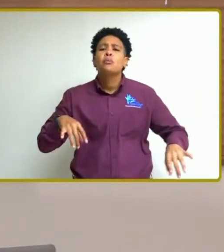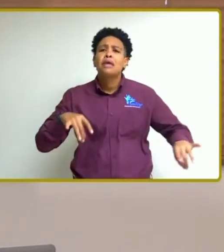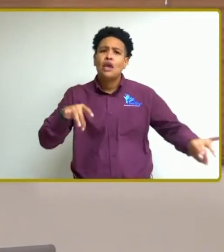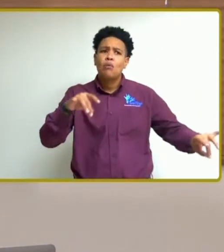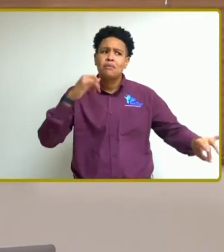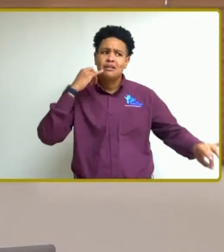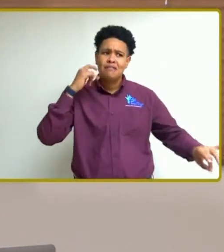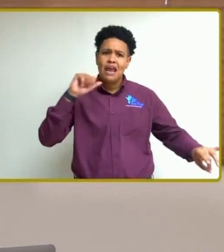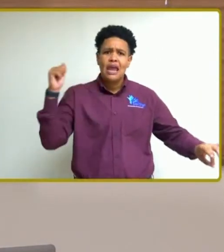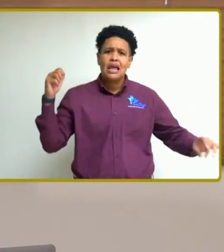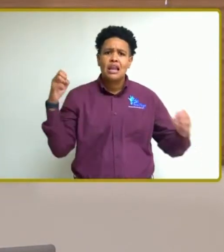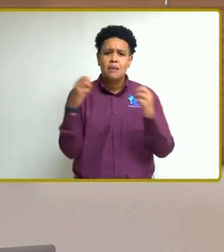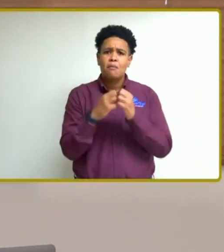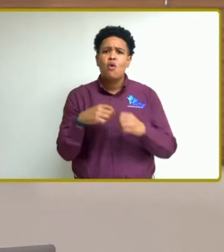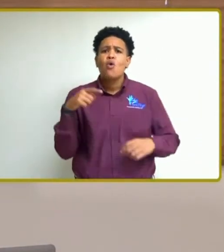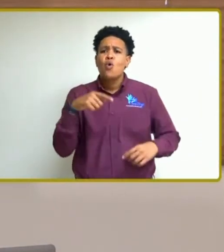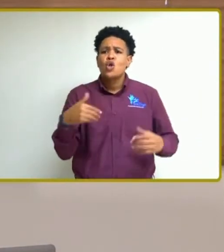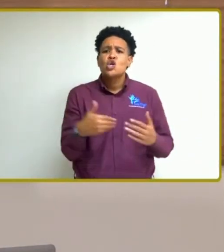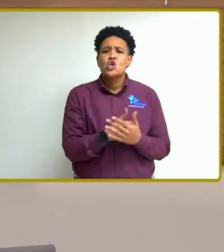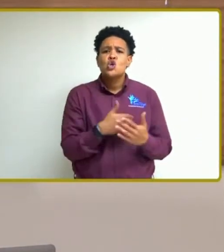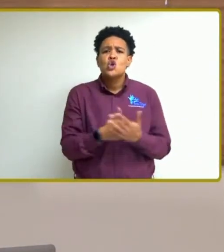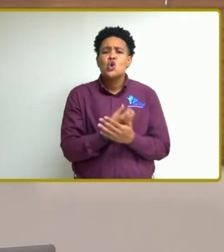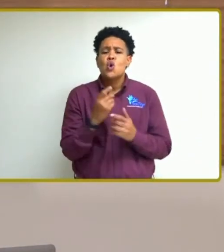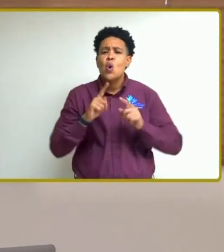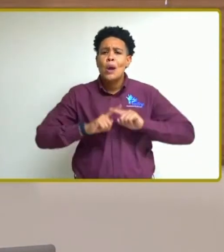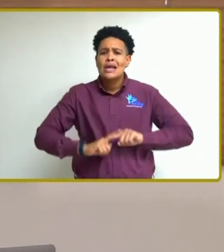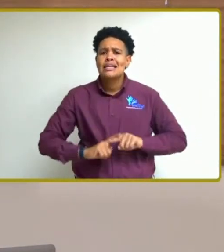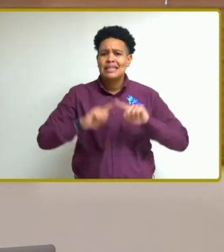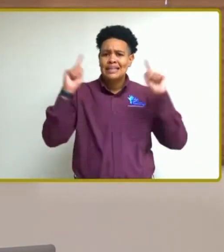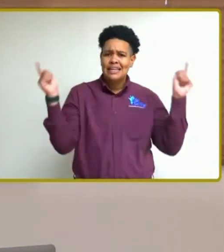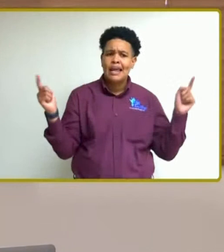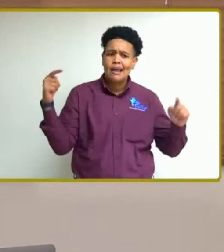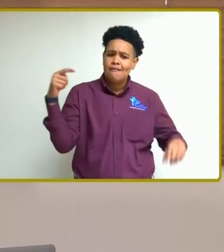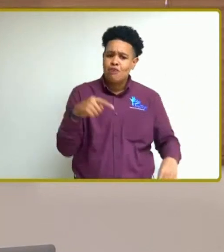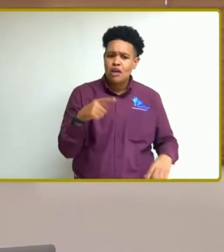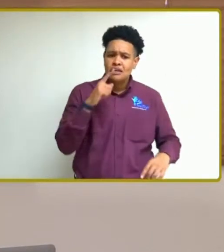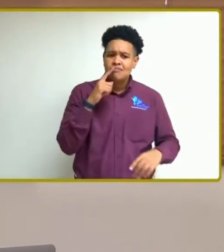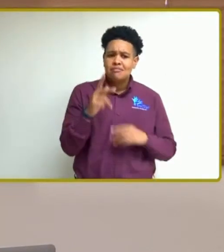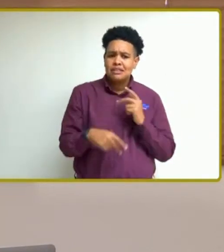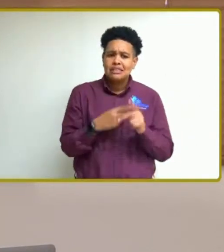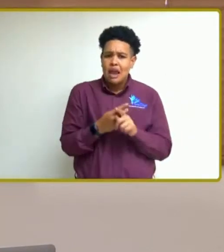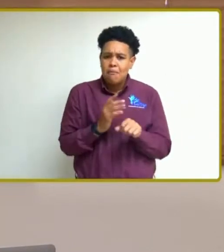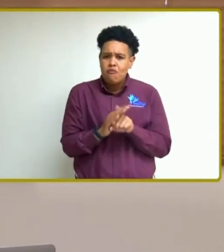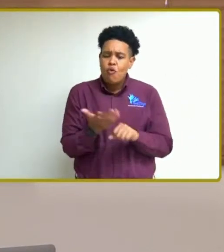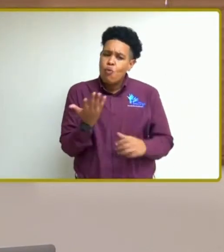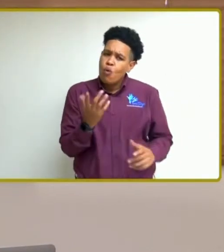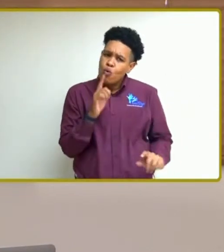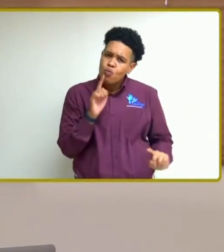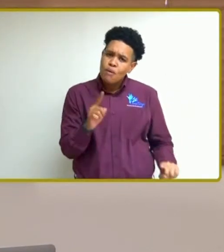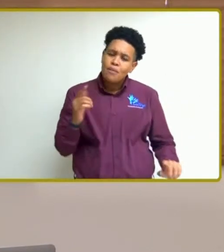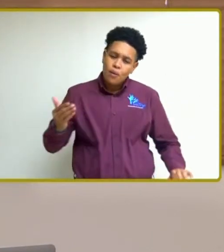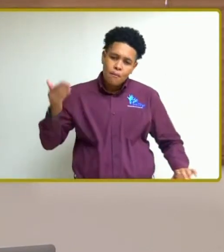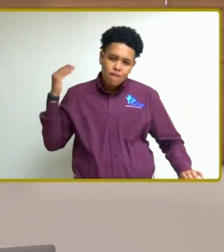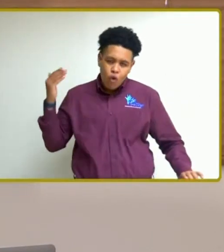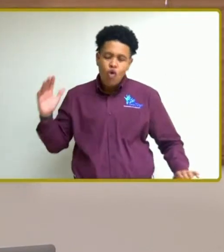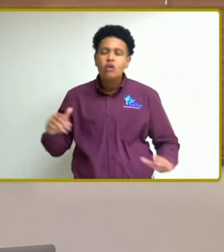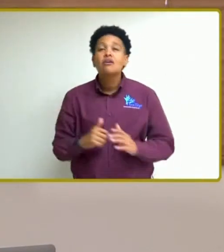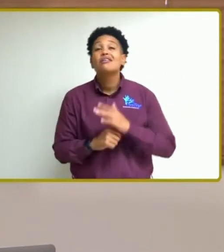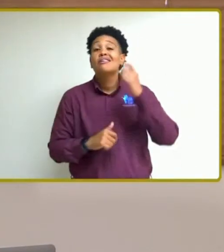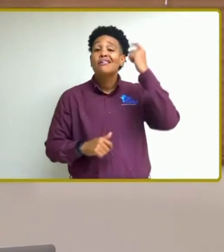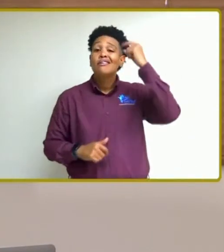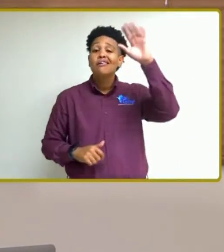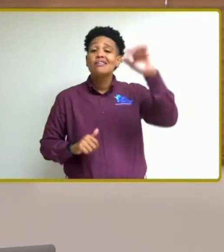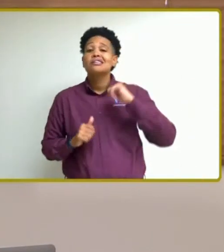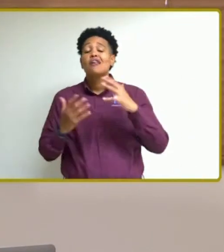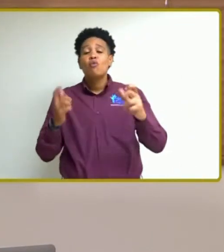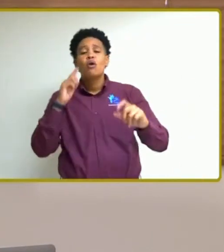there are any other new or different strains from what has been reported before. However, I just